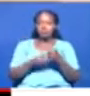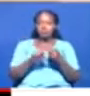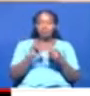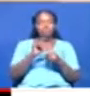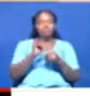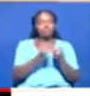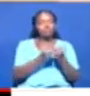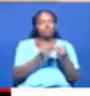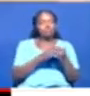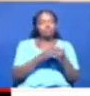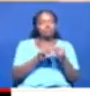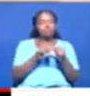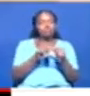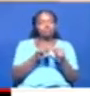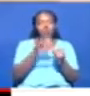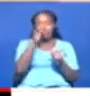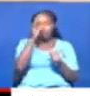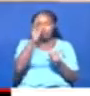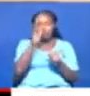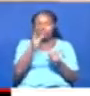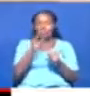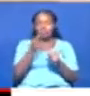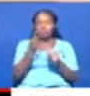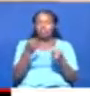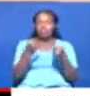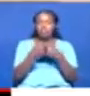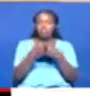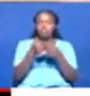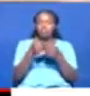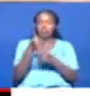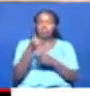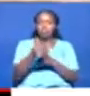league continues Sunday with 4 matches on card. Bernard Okumu, Legends Edition.